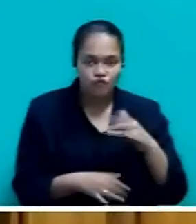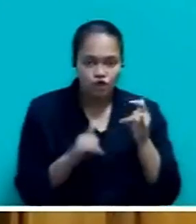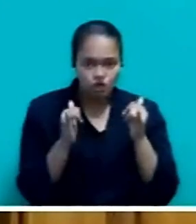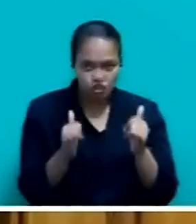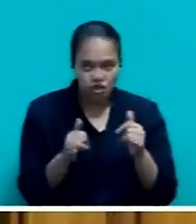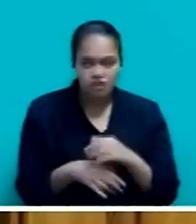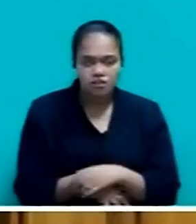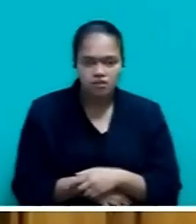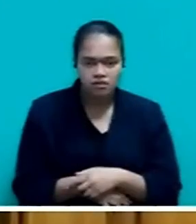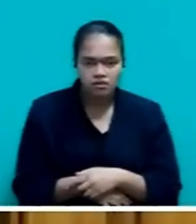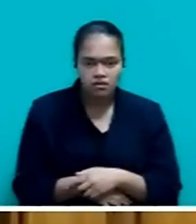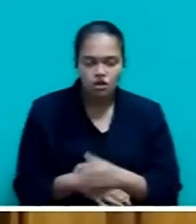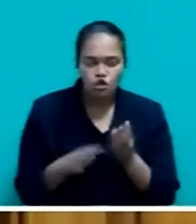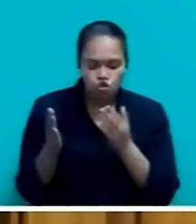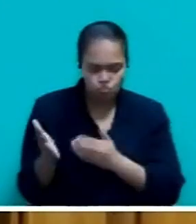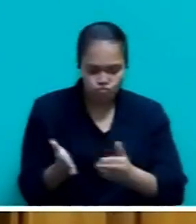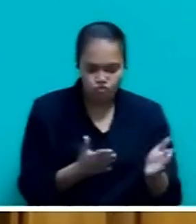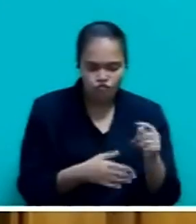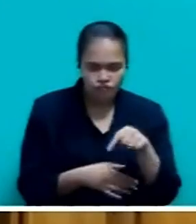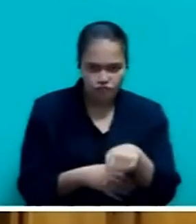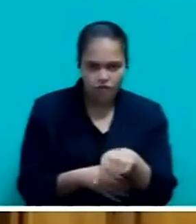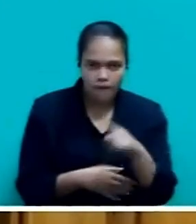Shiromi Tura, to move his motion.